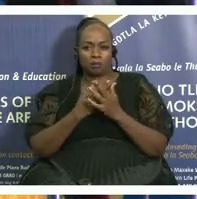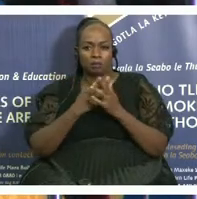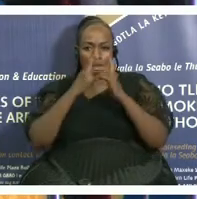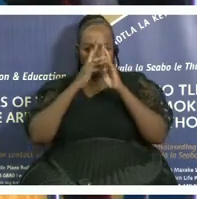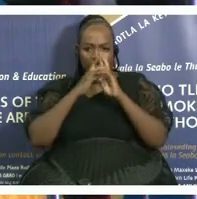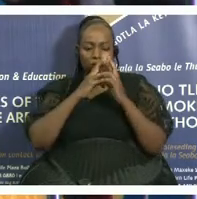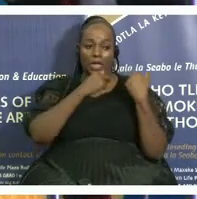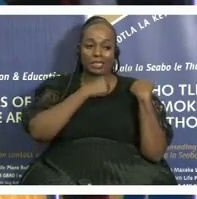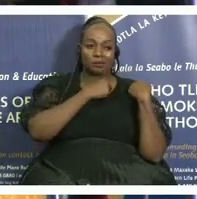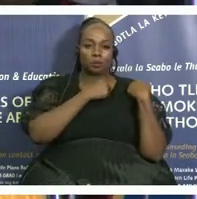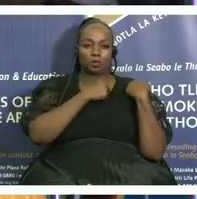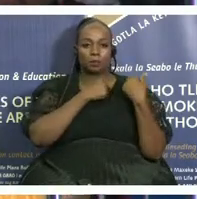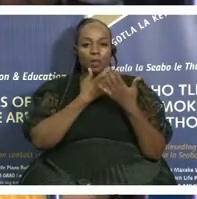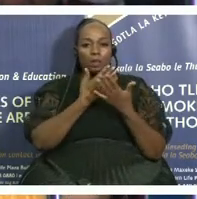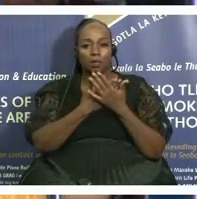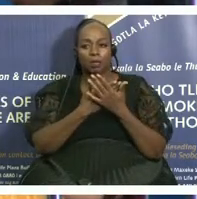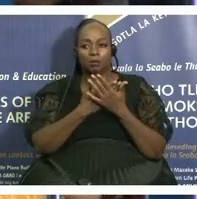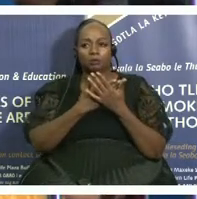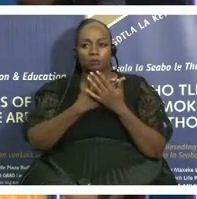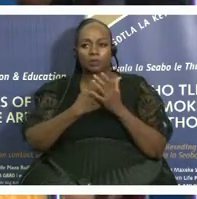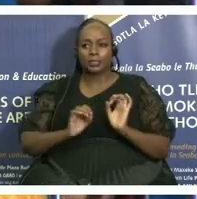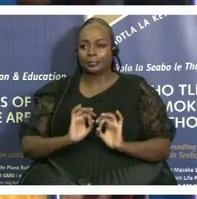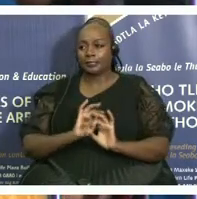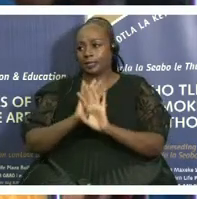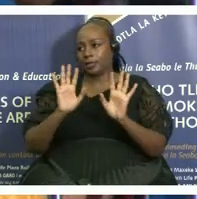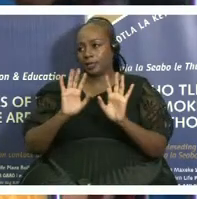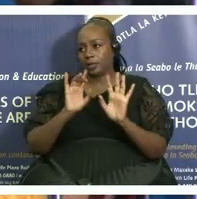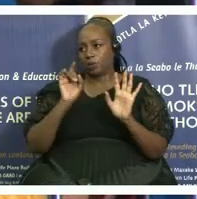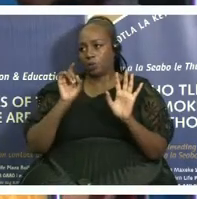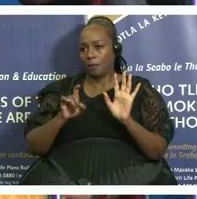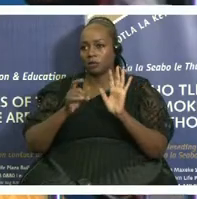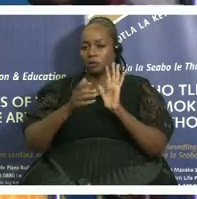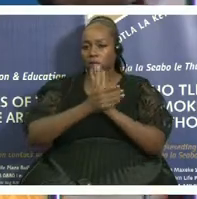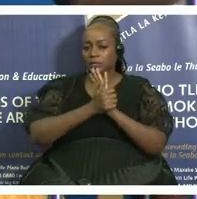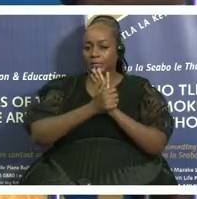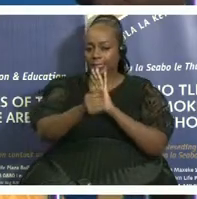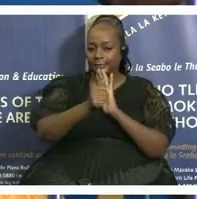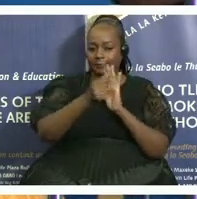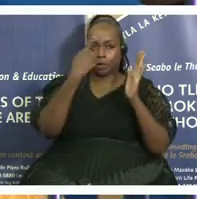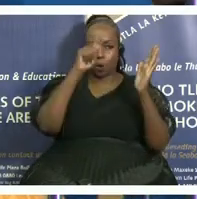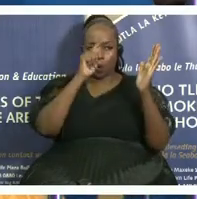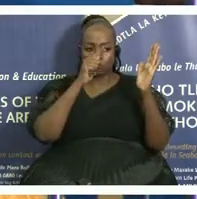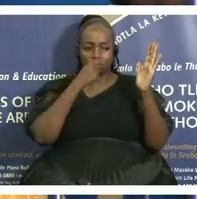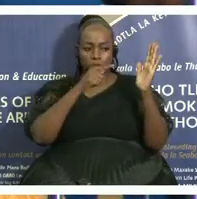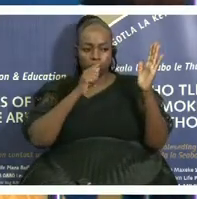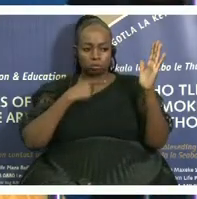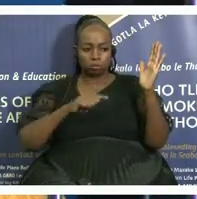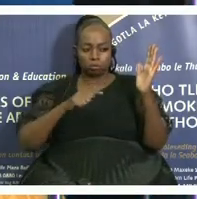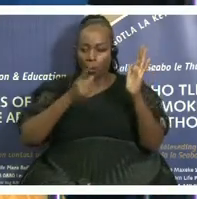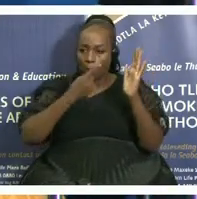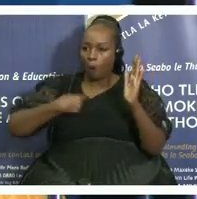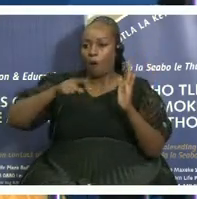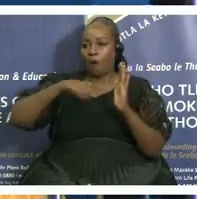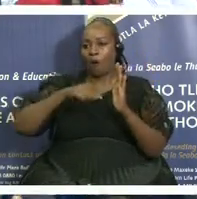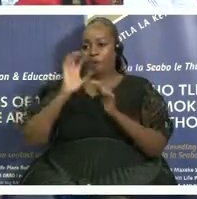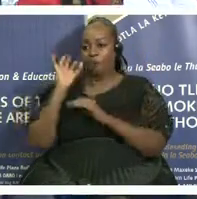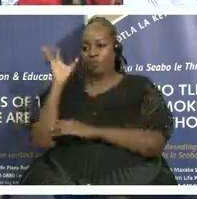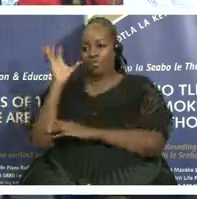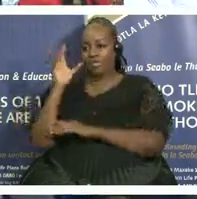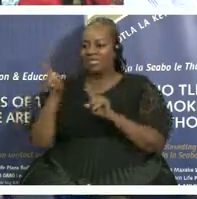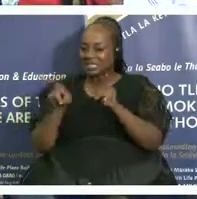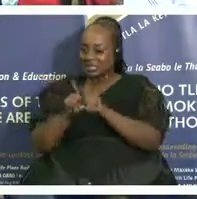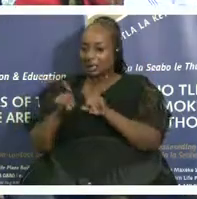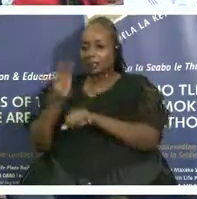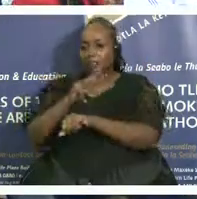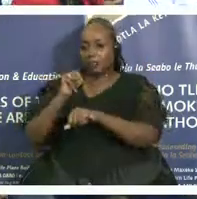is an urgent need to conduct skills audit throughout the province and local government sector.